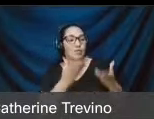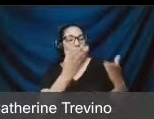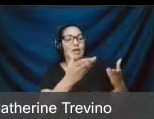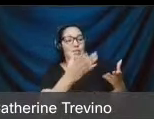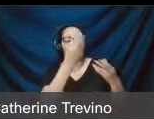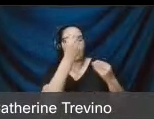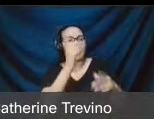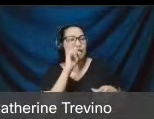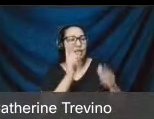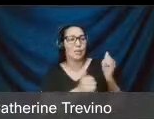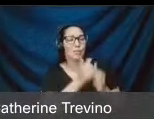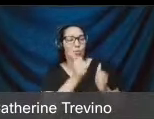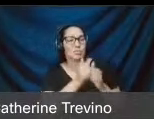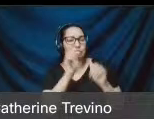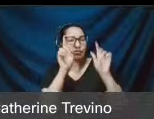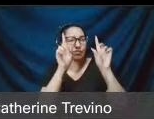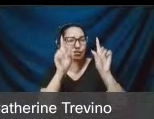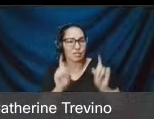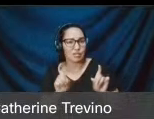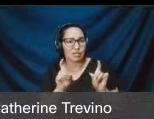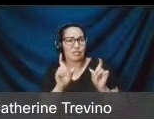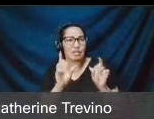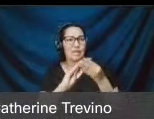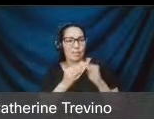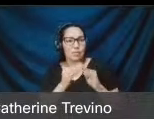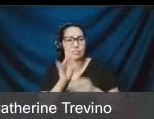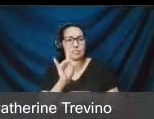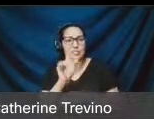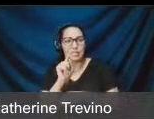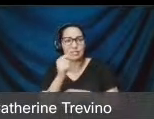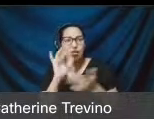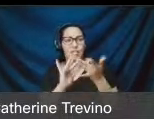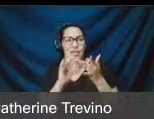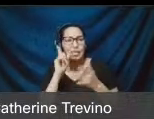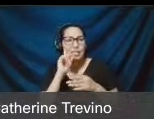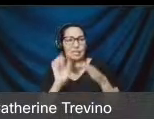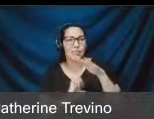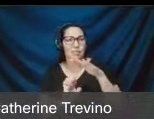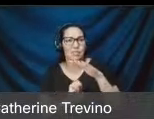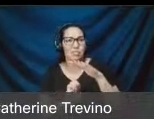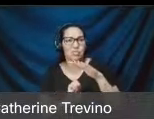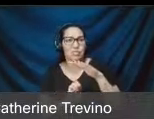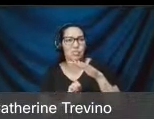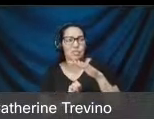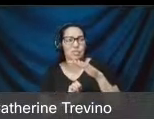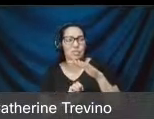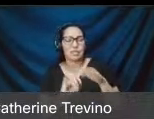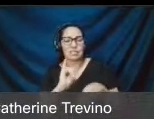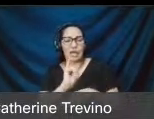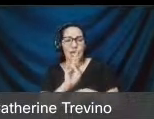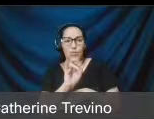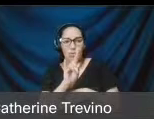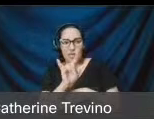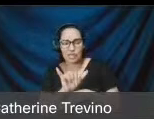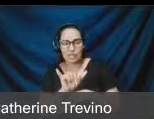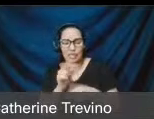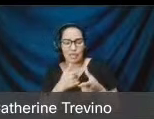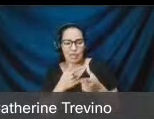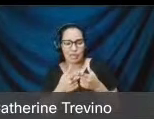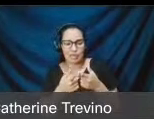Most of the diagnostics are online. I know for elementary, I believe it's through iReady. And then there's part